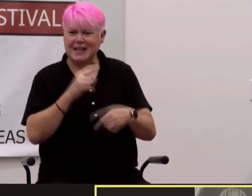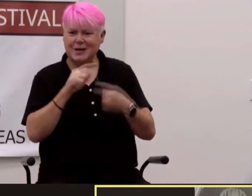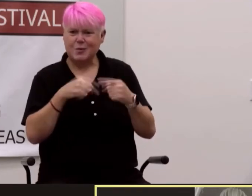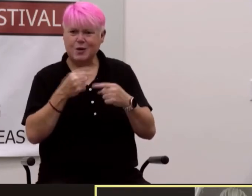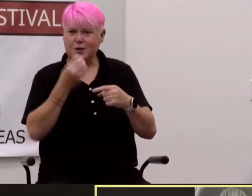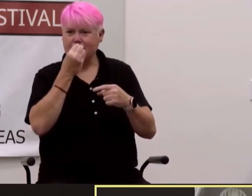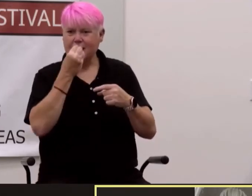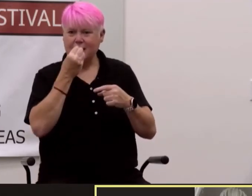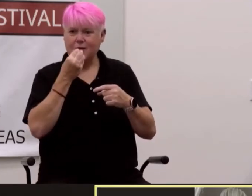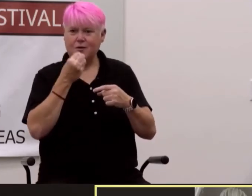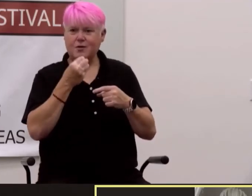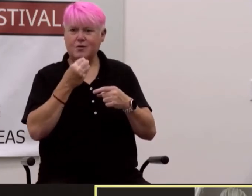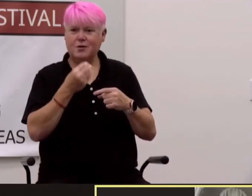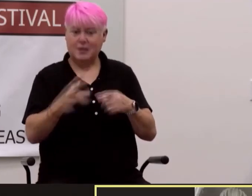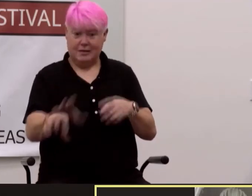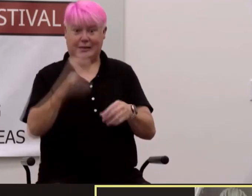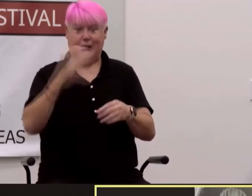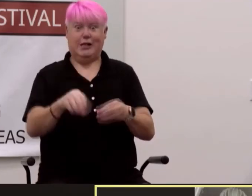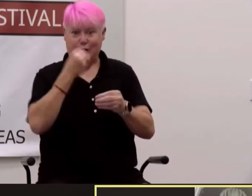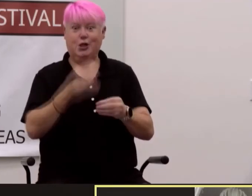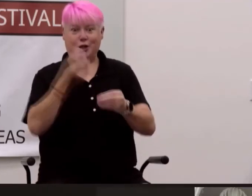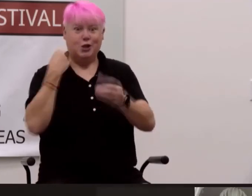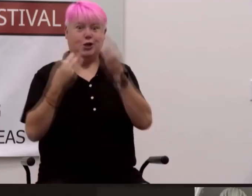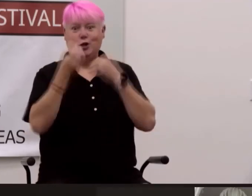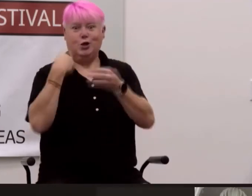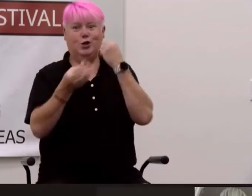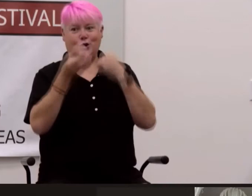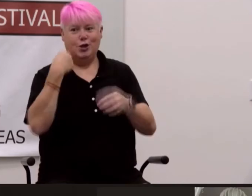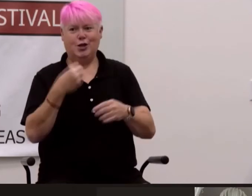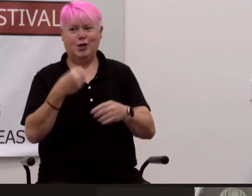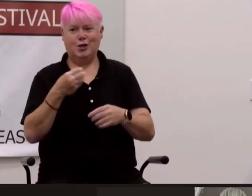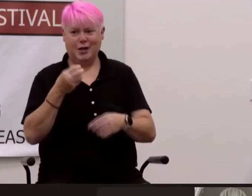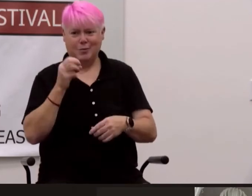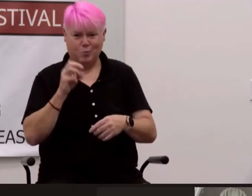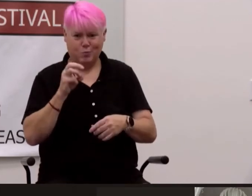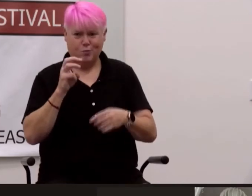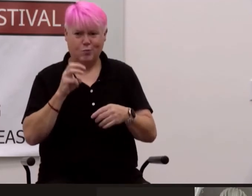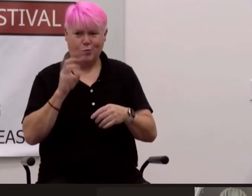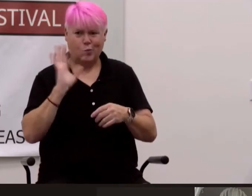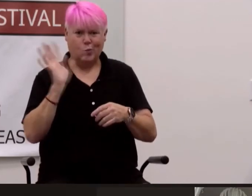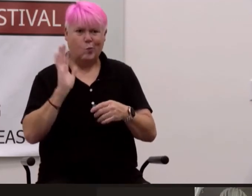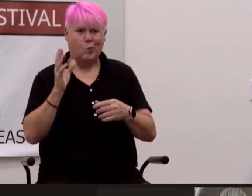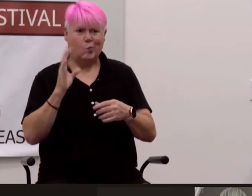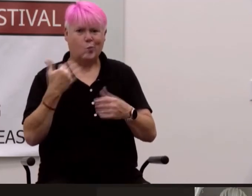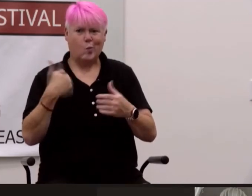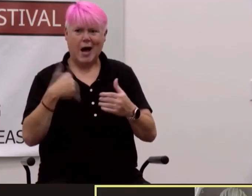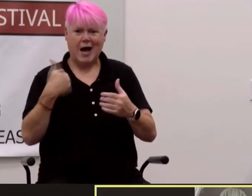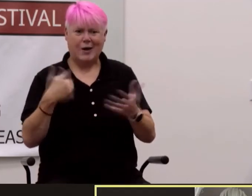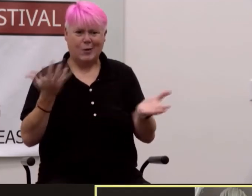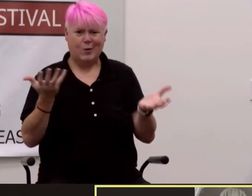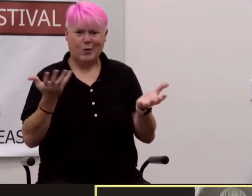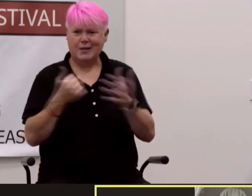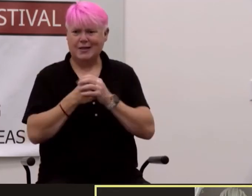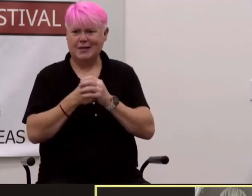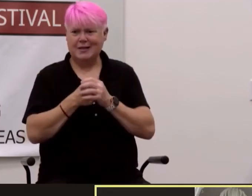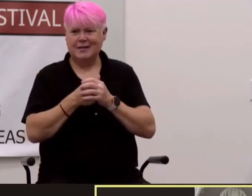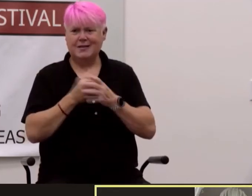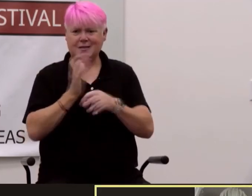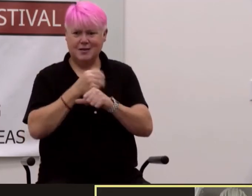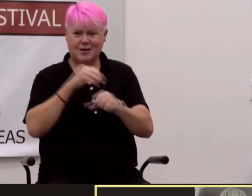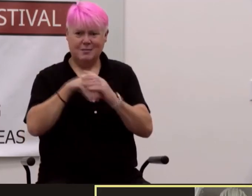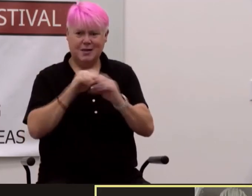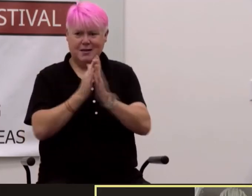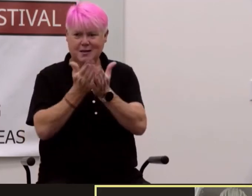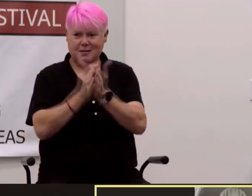just eating it. I'm like, wow. I'm like, and then you're like, this has got to be in the book. And